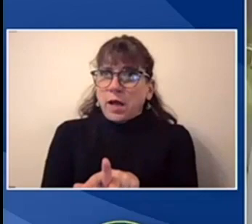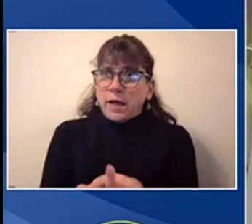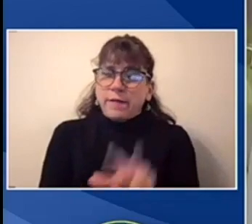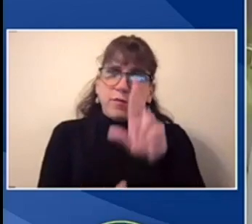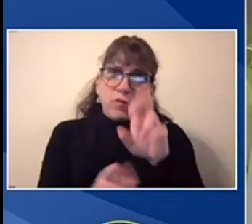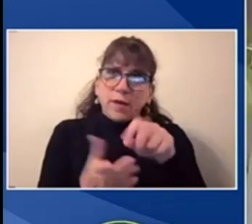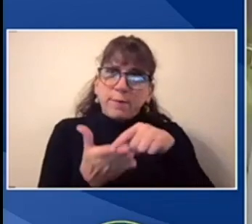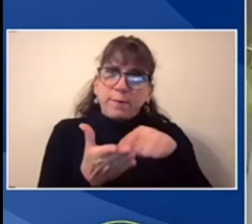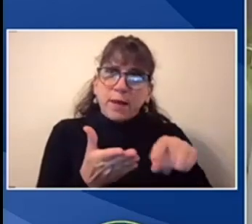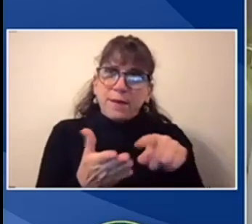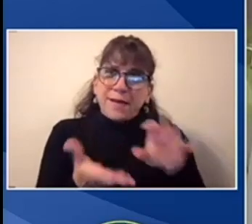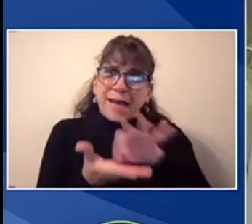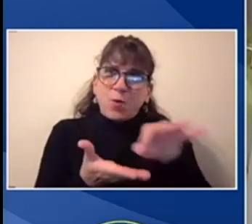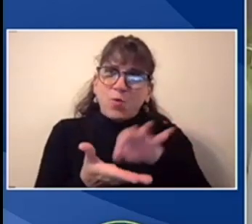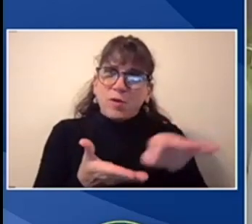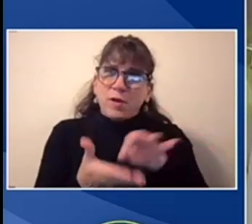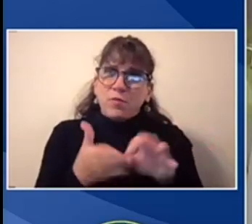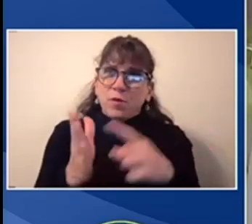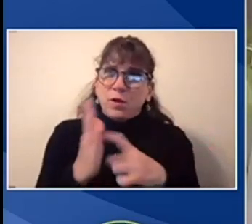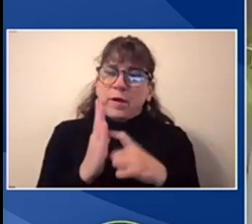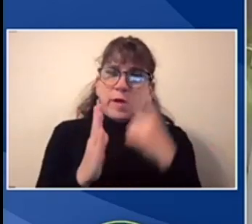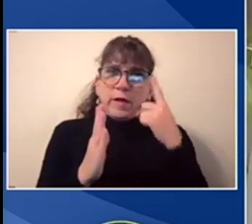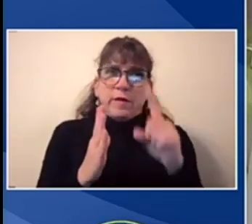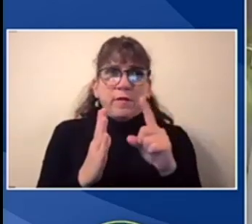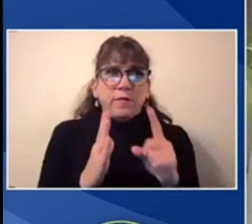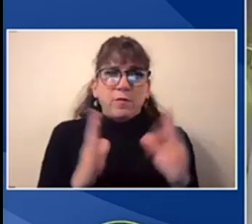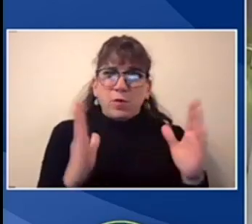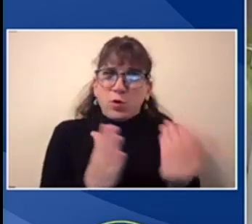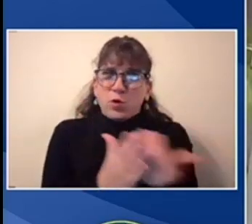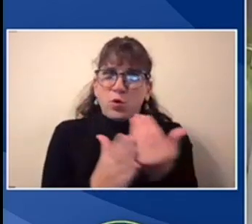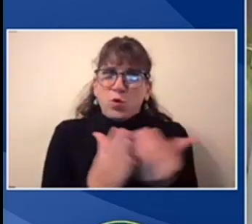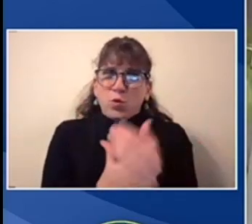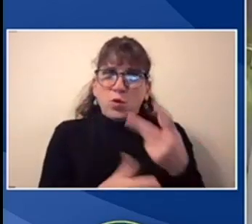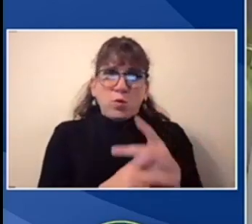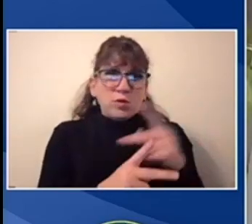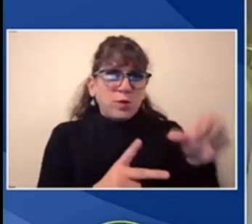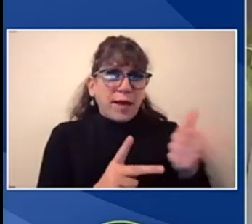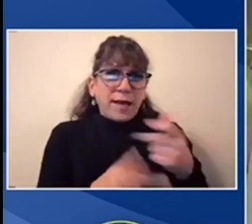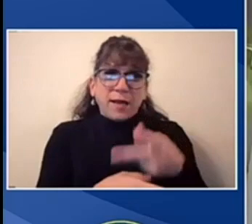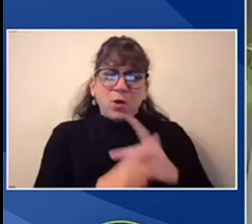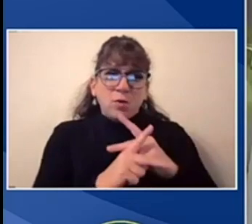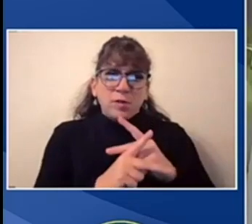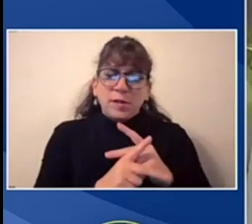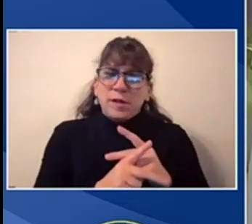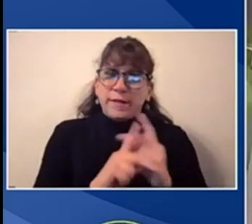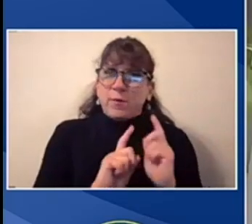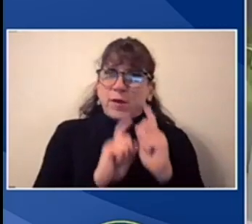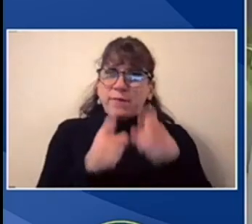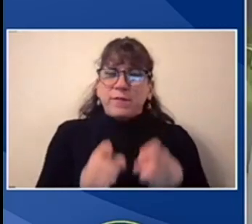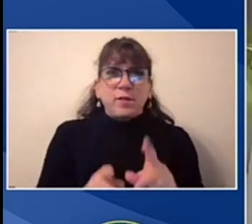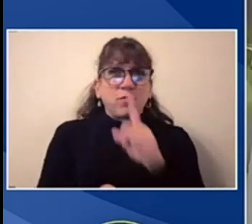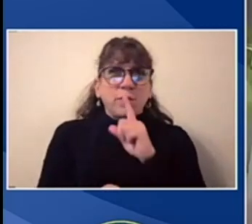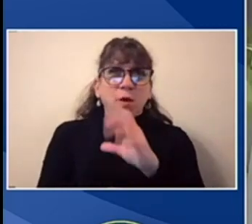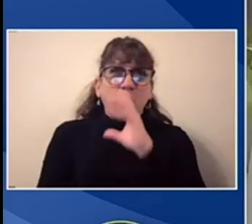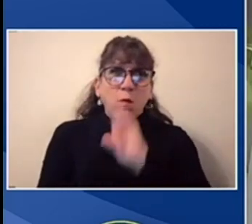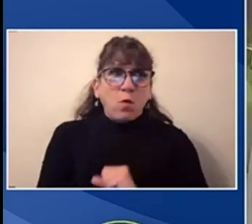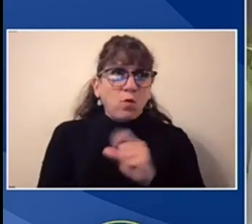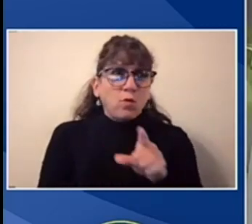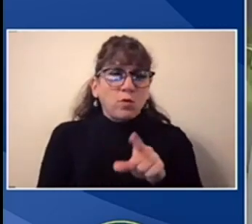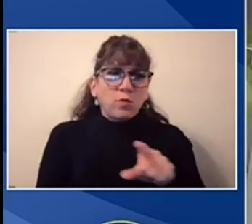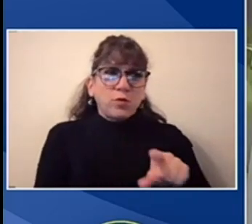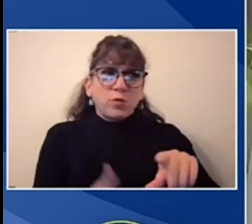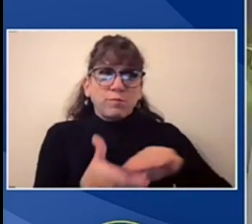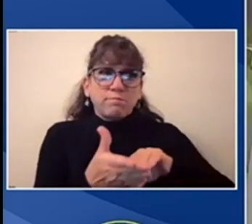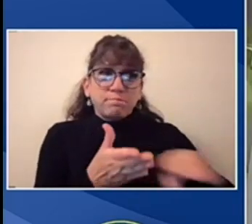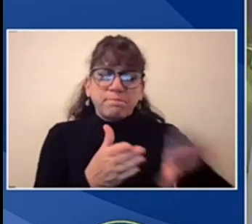counting requirement for a certain set of very new loans and for any loans that were originally disbursed that are pretty old to just essentially dispense with that